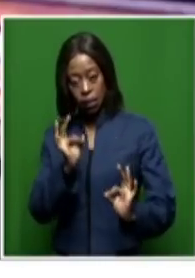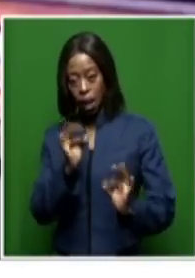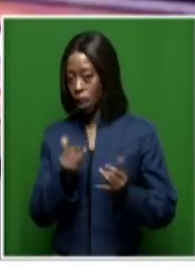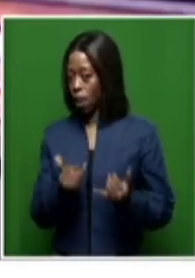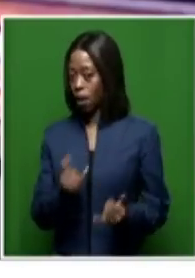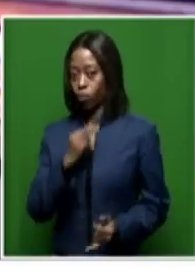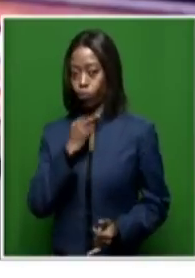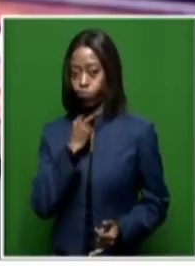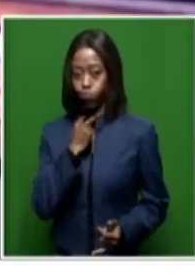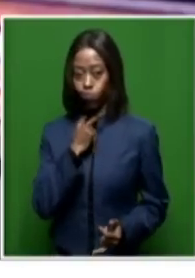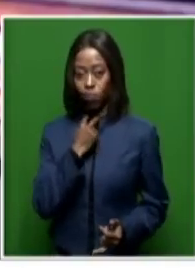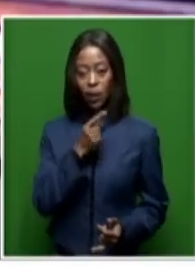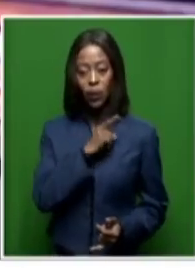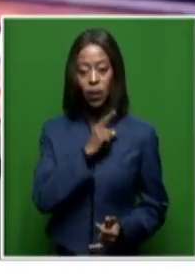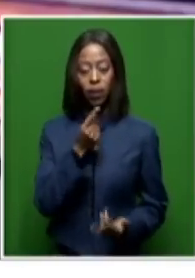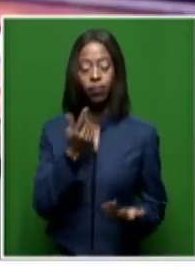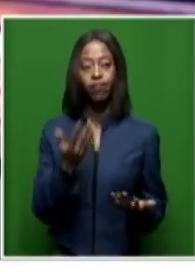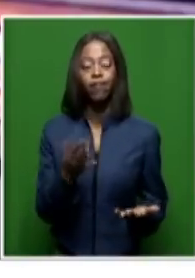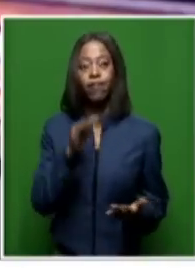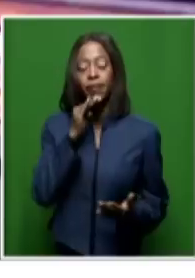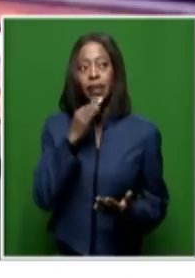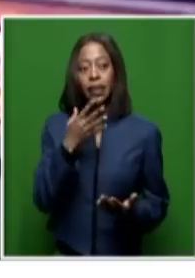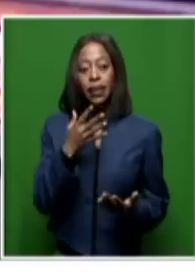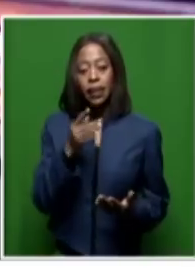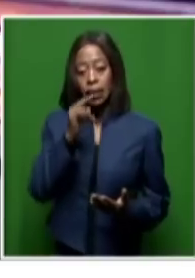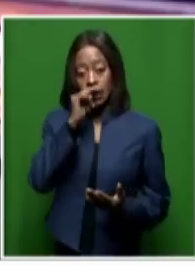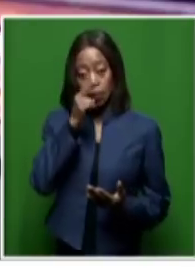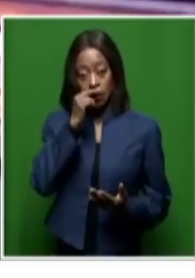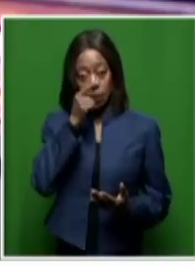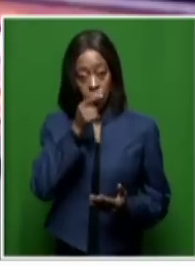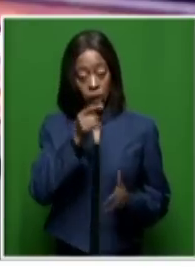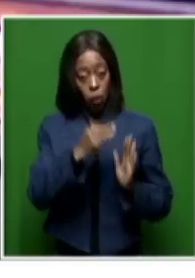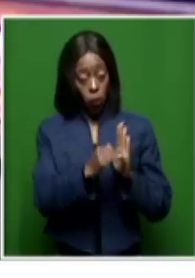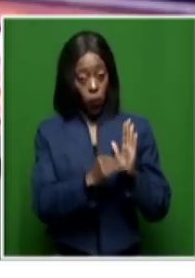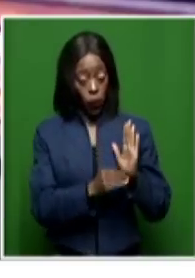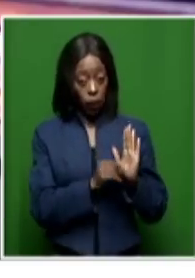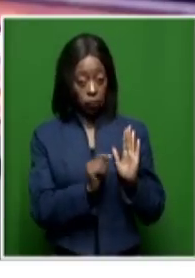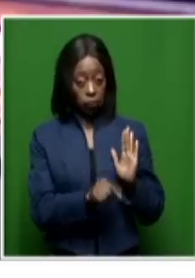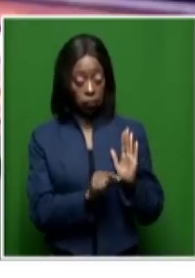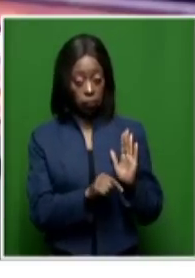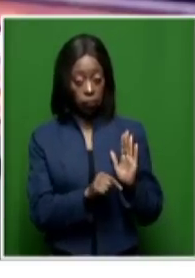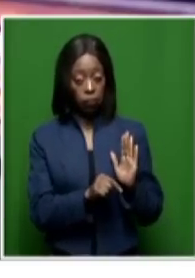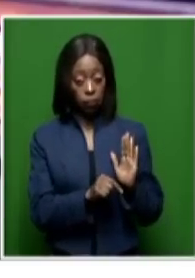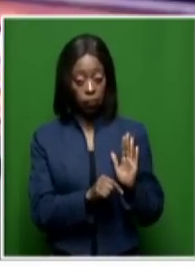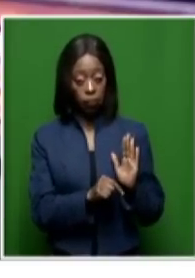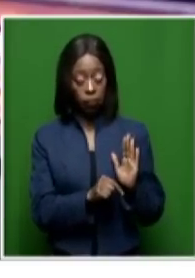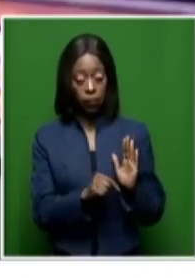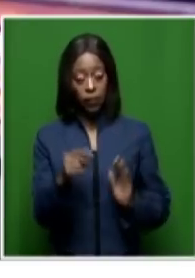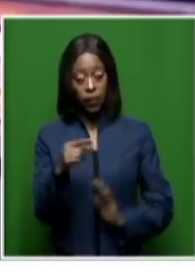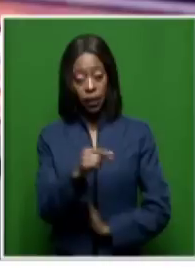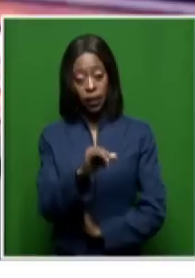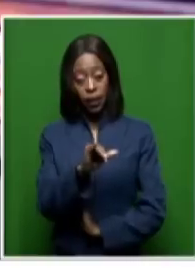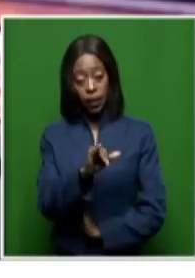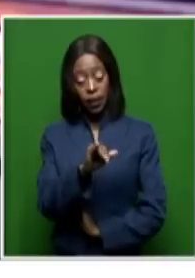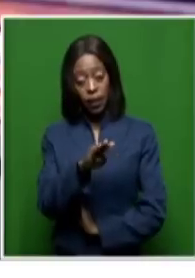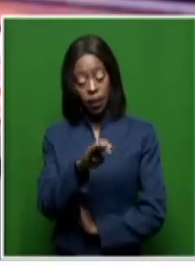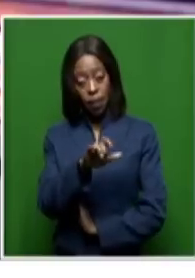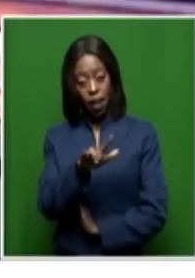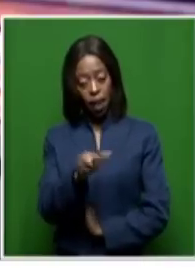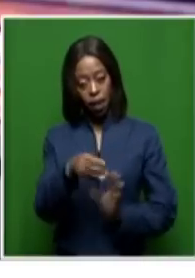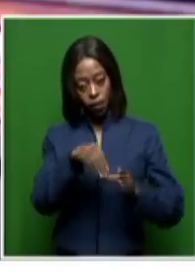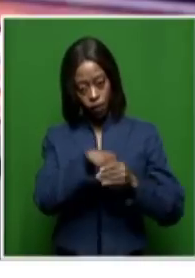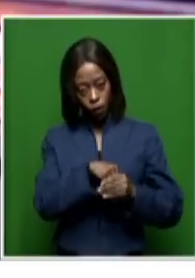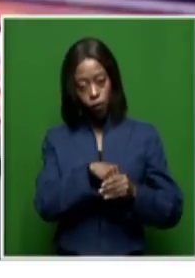of because you're talking about the modernization program, which is, Gibela is part of that, run